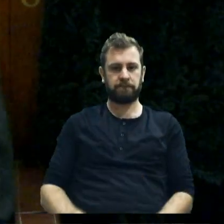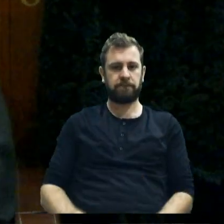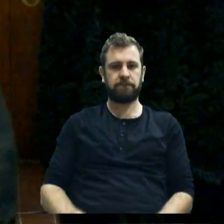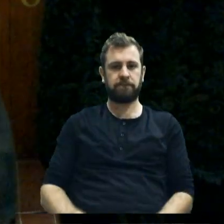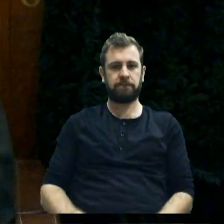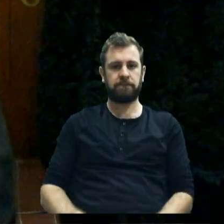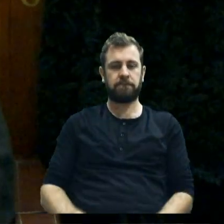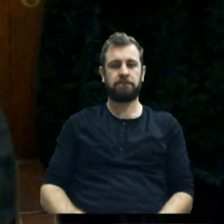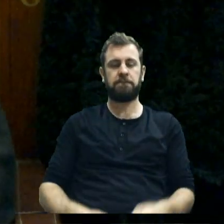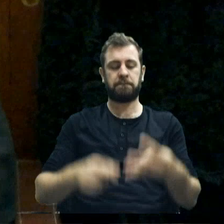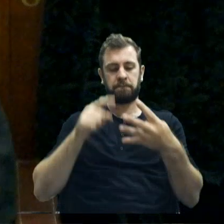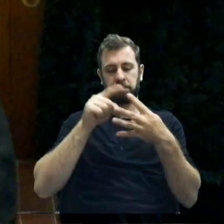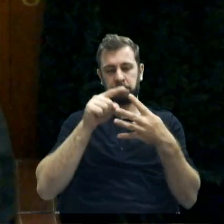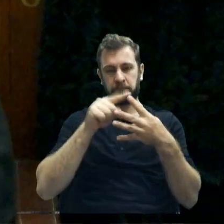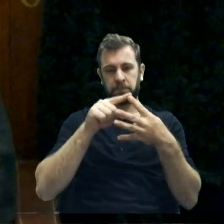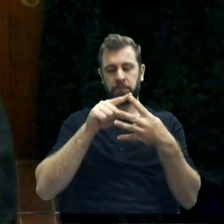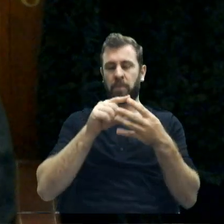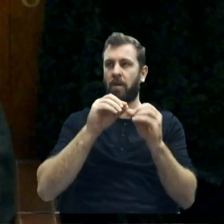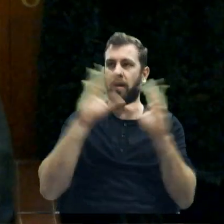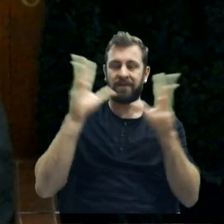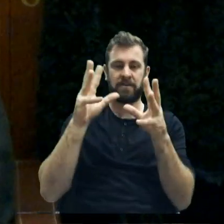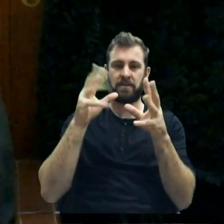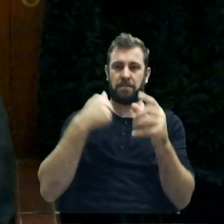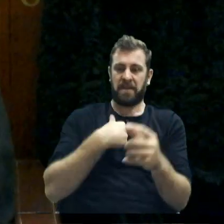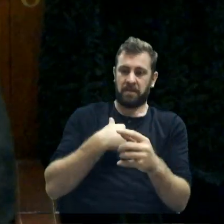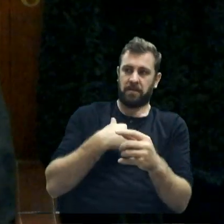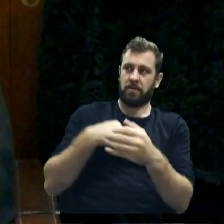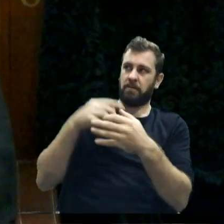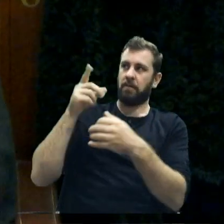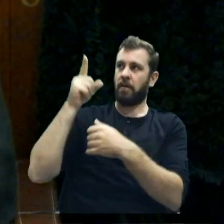One is obviously between me and Allah, that's one.